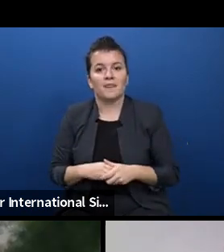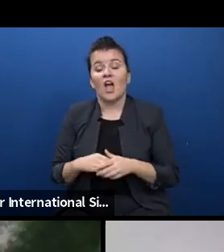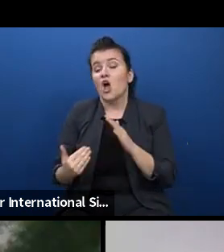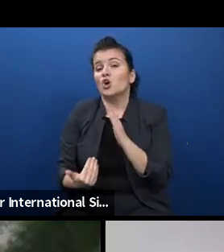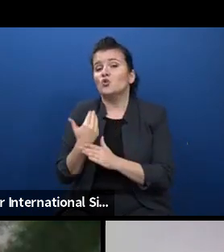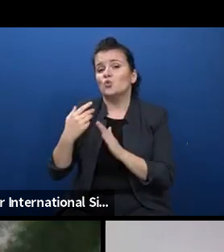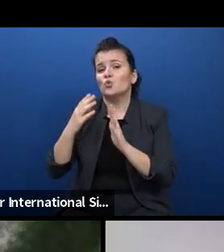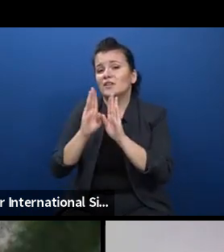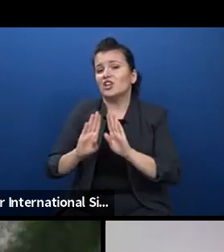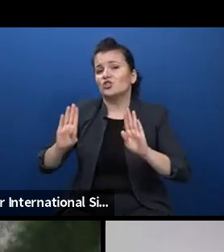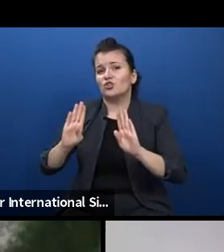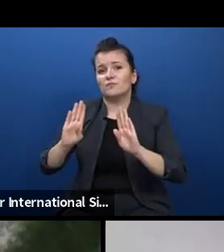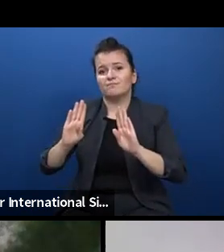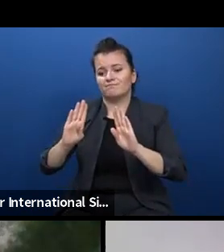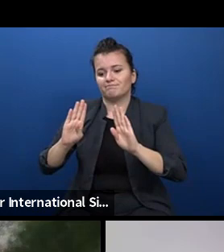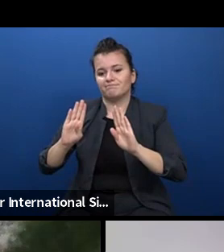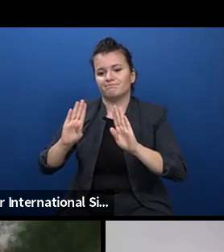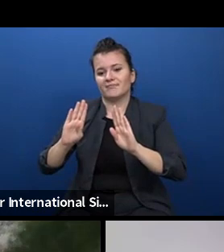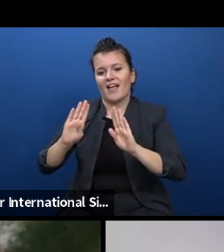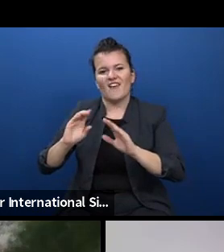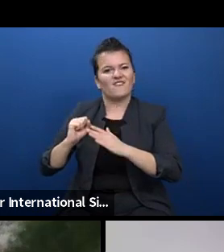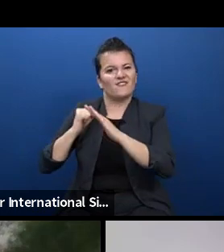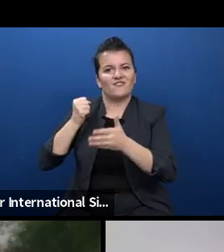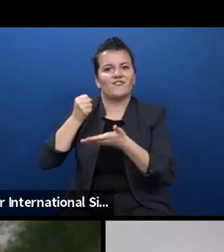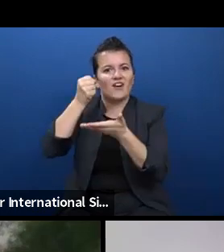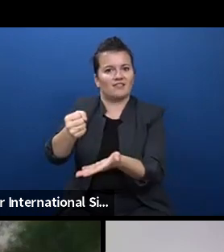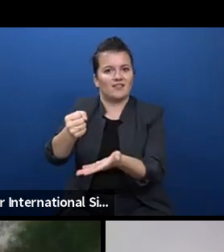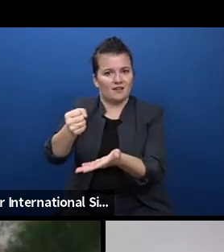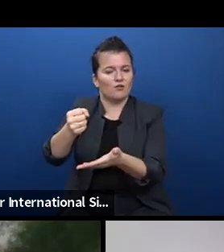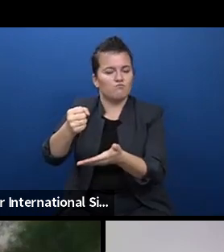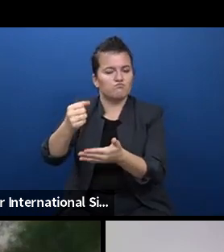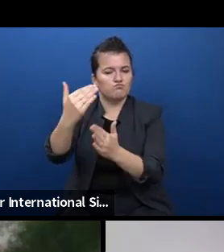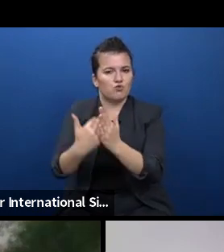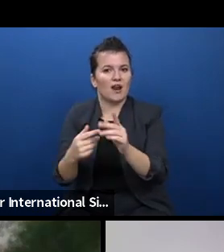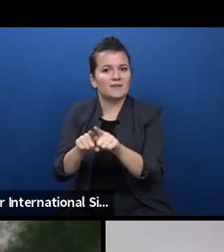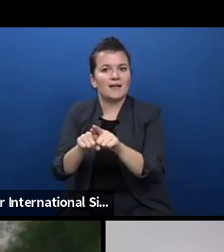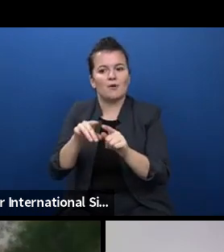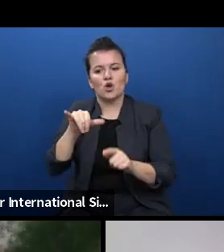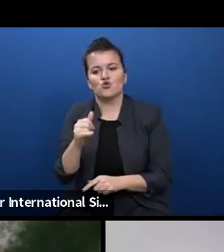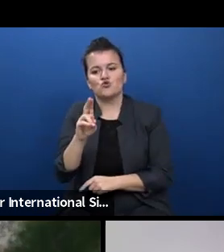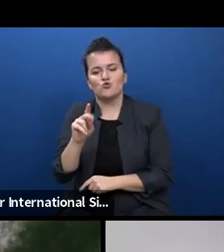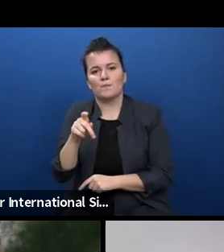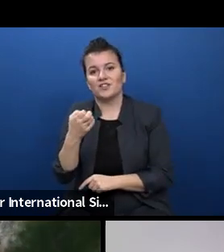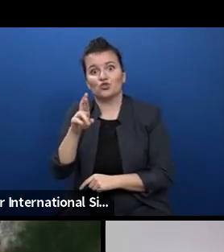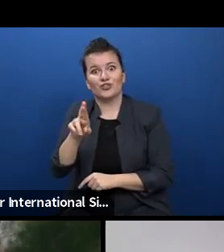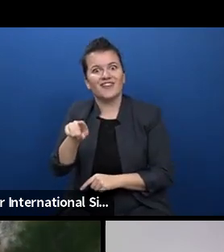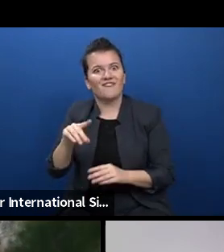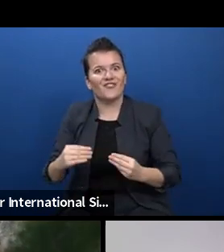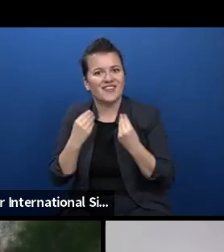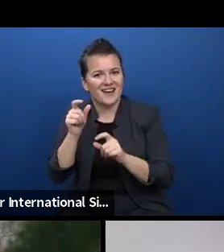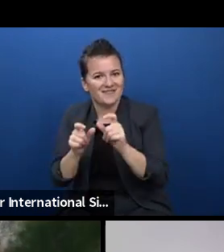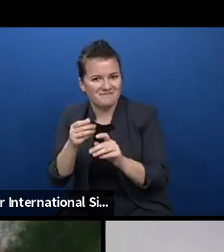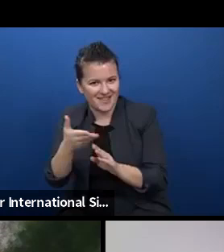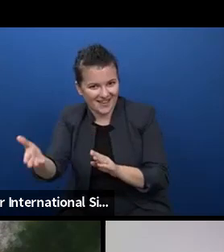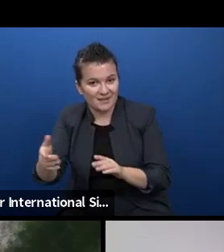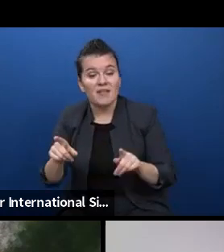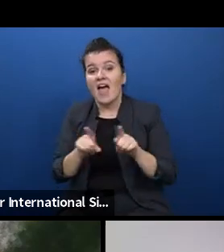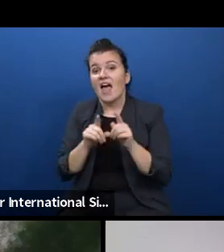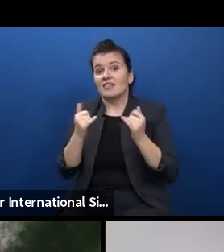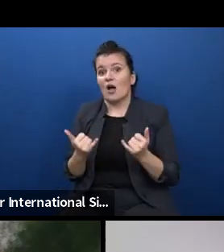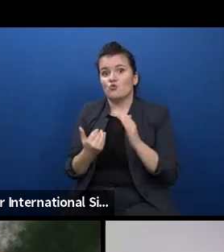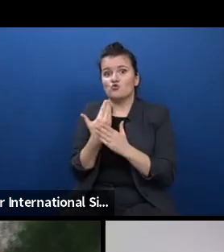program, Jupiter, theater for young audiences, or right now a new project that supports carbon footprinting in